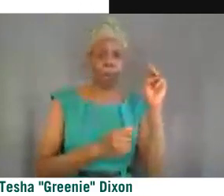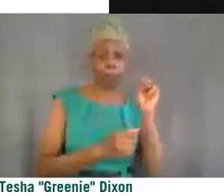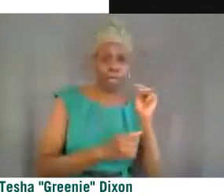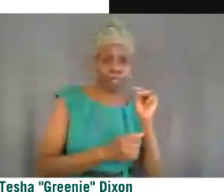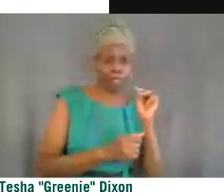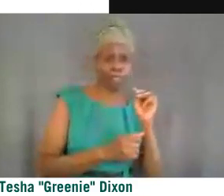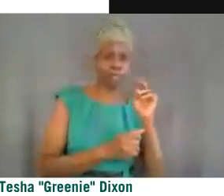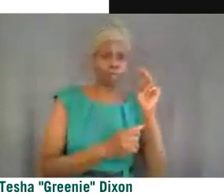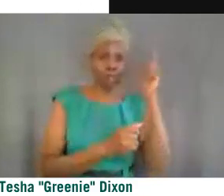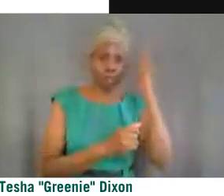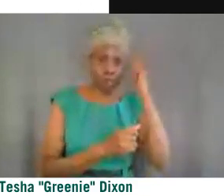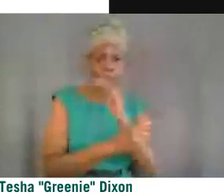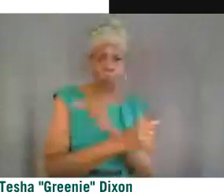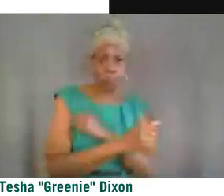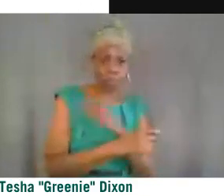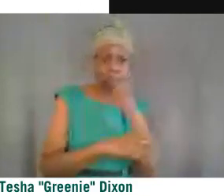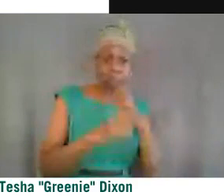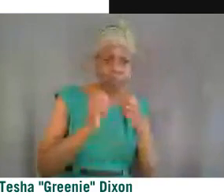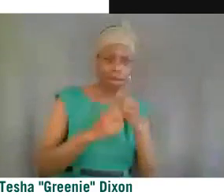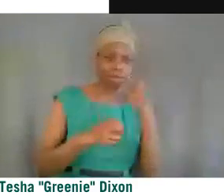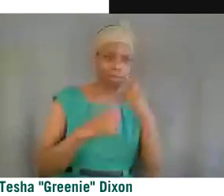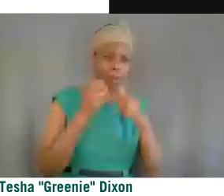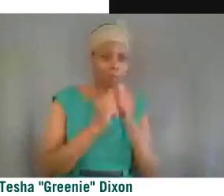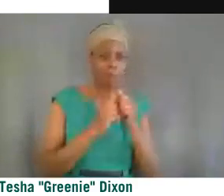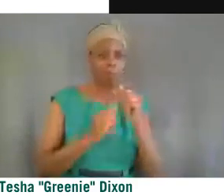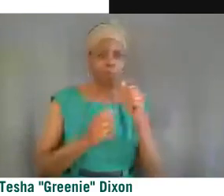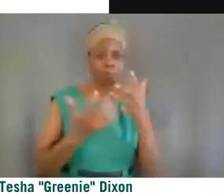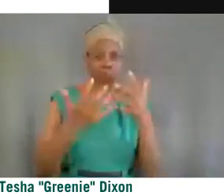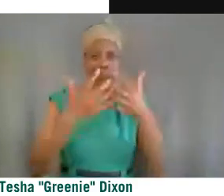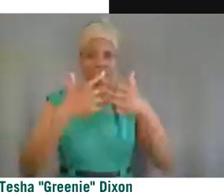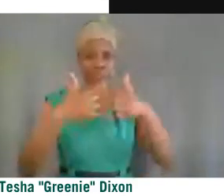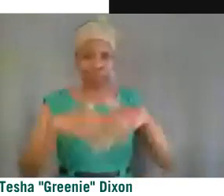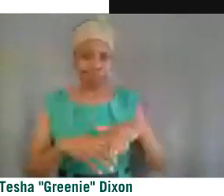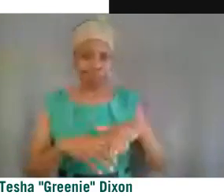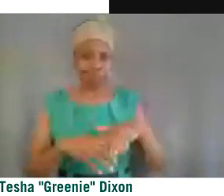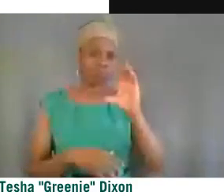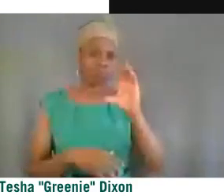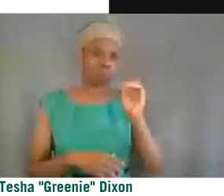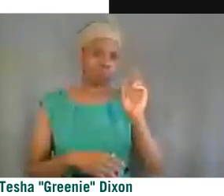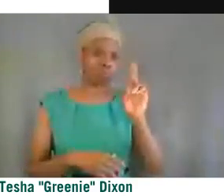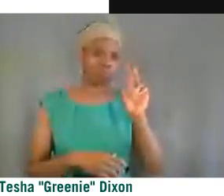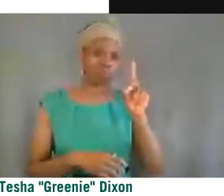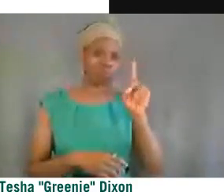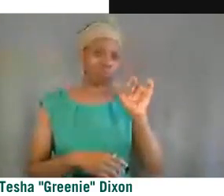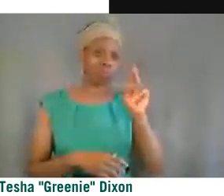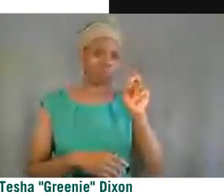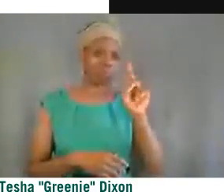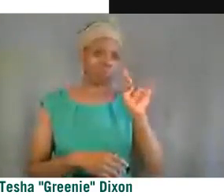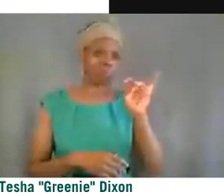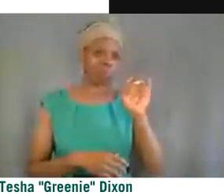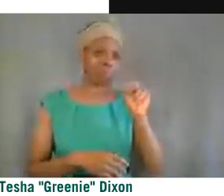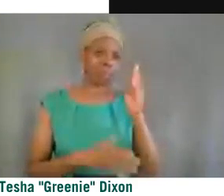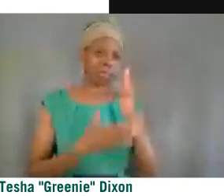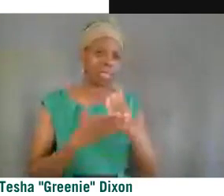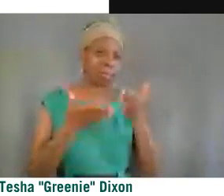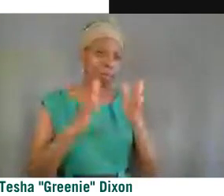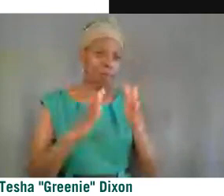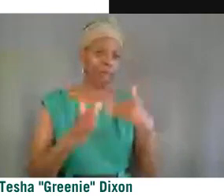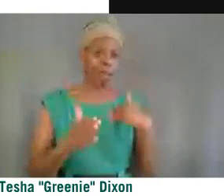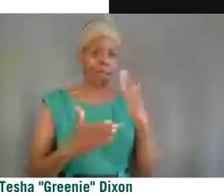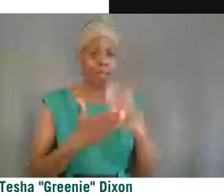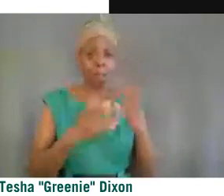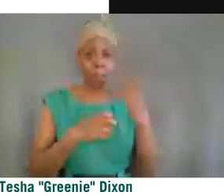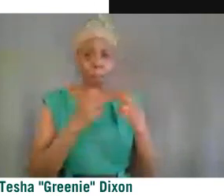their coordination in some capacity. They have some issue with their maybe their muscle tone